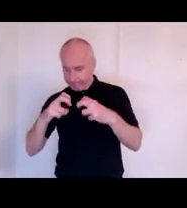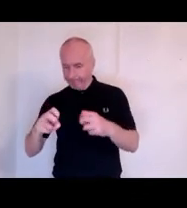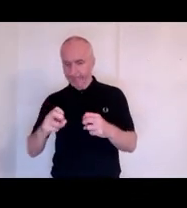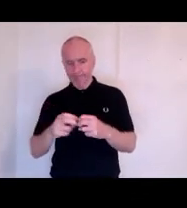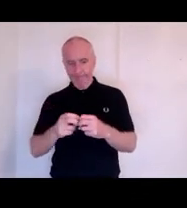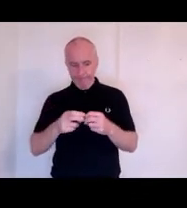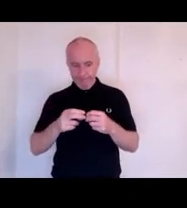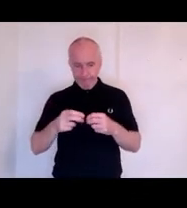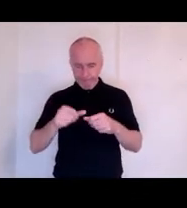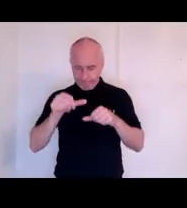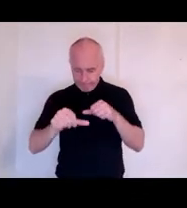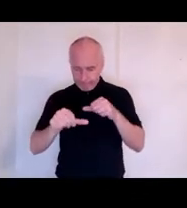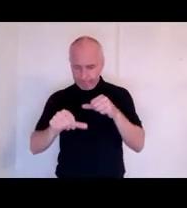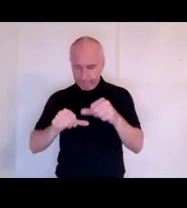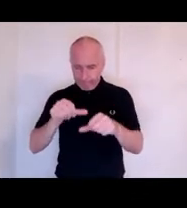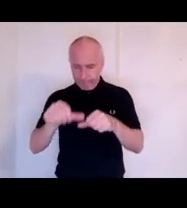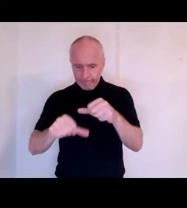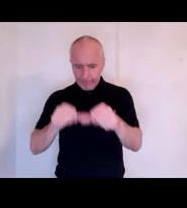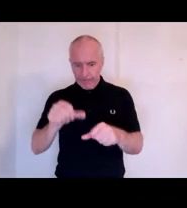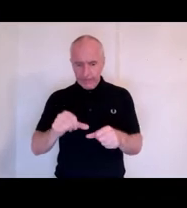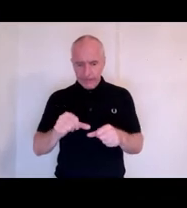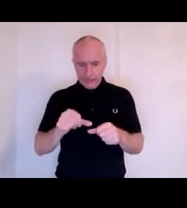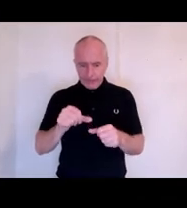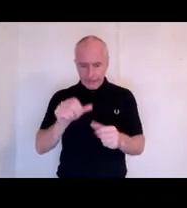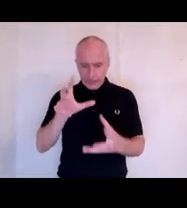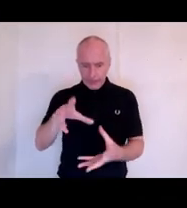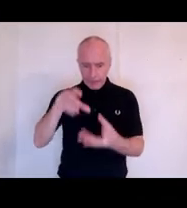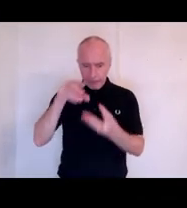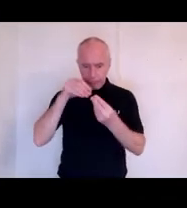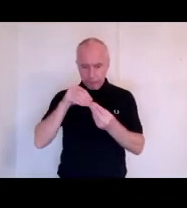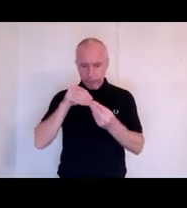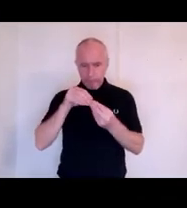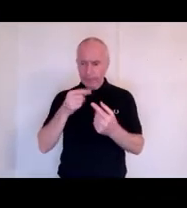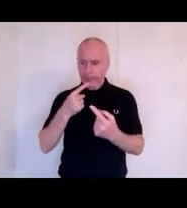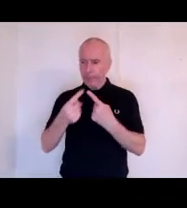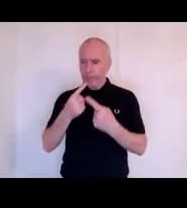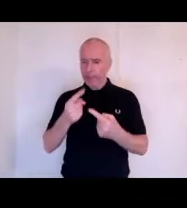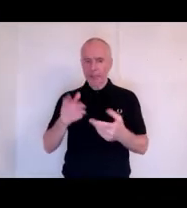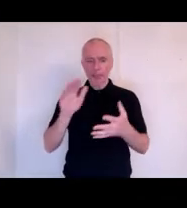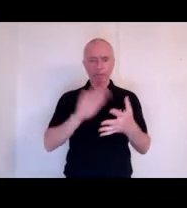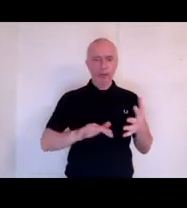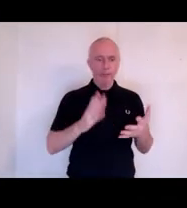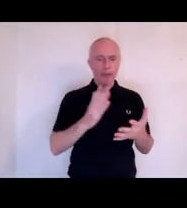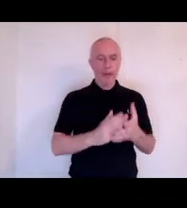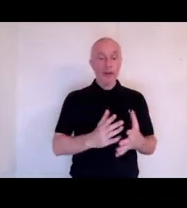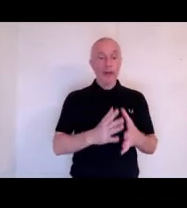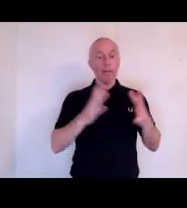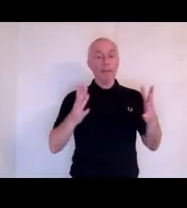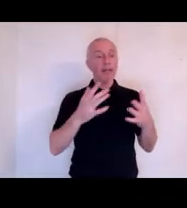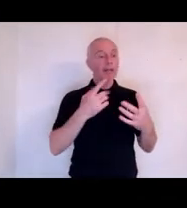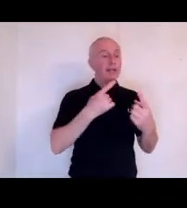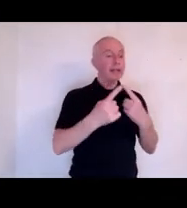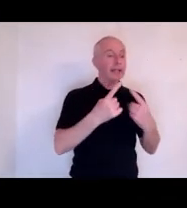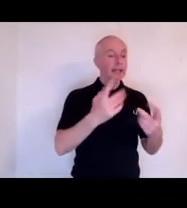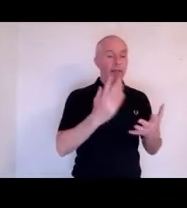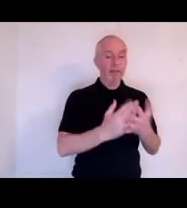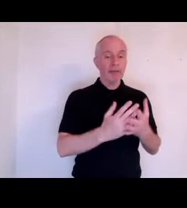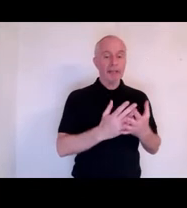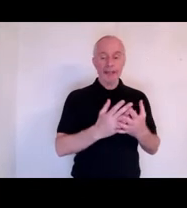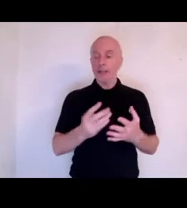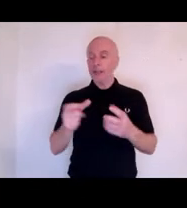extract information from, or otherwise deal with data sets that are too large or complex to be dealt with by traditional data processing